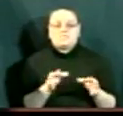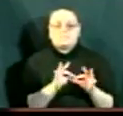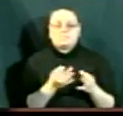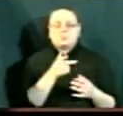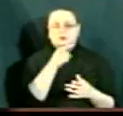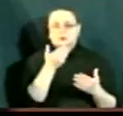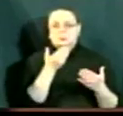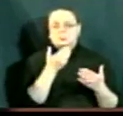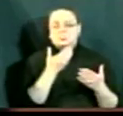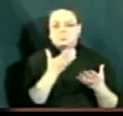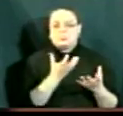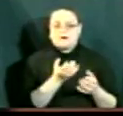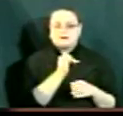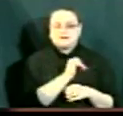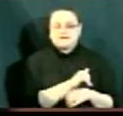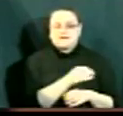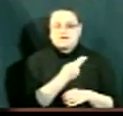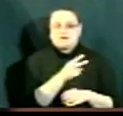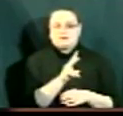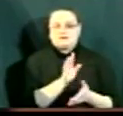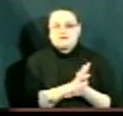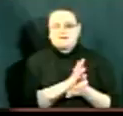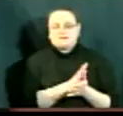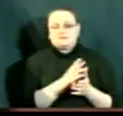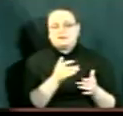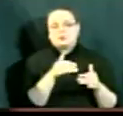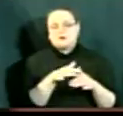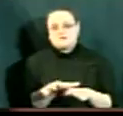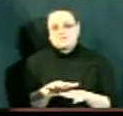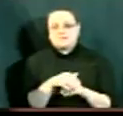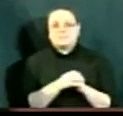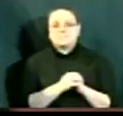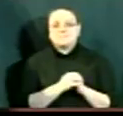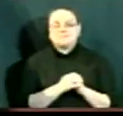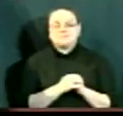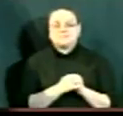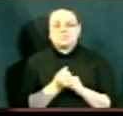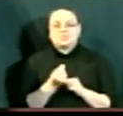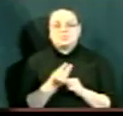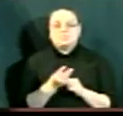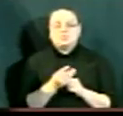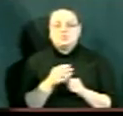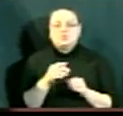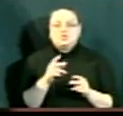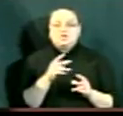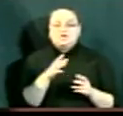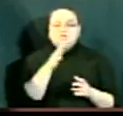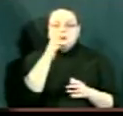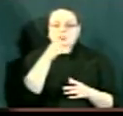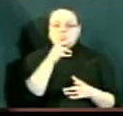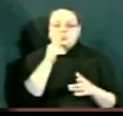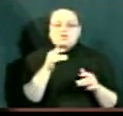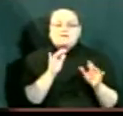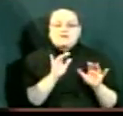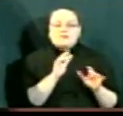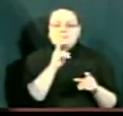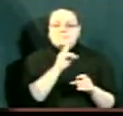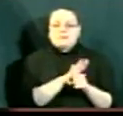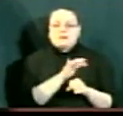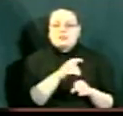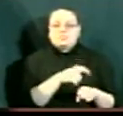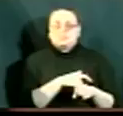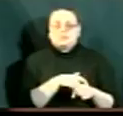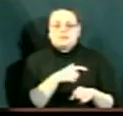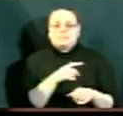to remain at Hardin Valley Academy to do so by grandfathering them in. There are several parents who have dedicated their time, talents, and energy